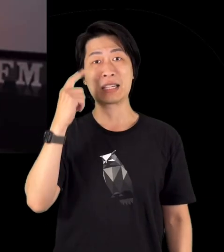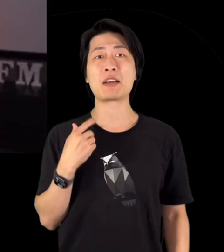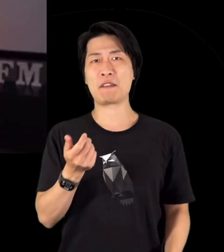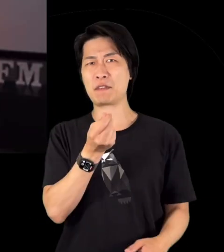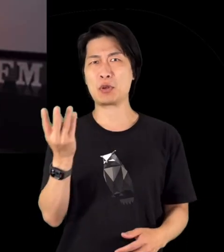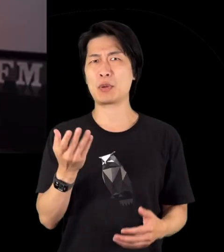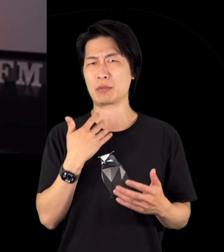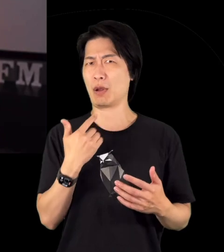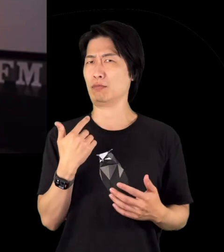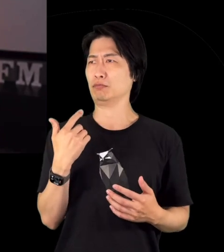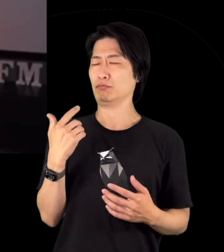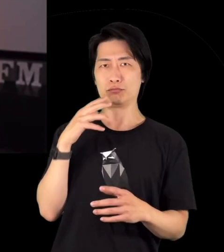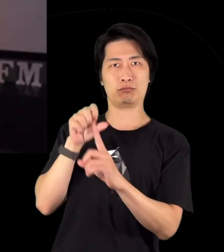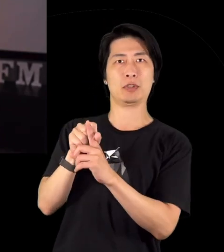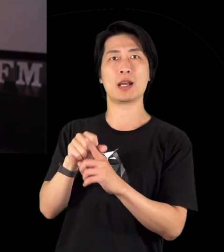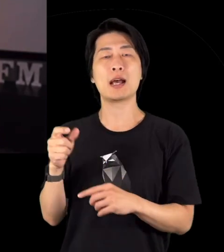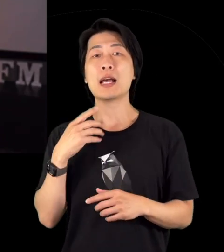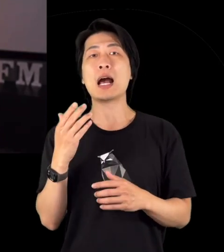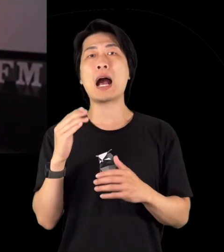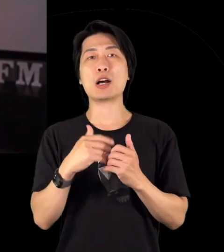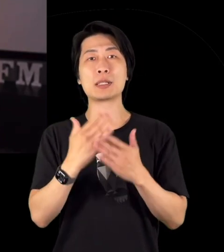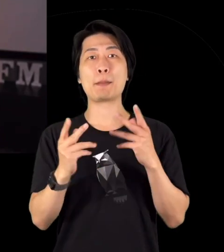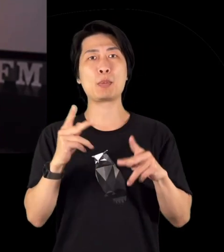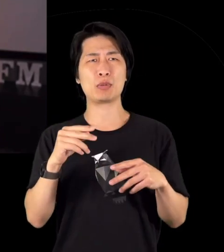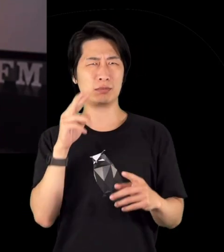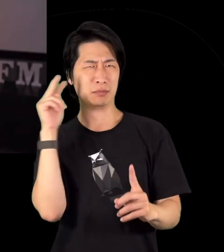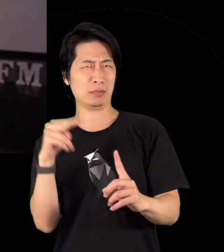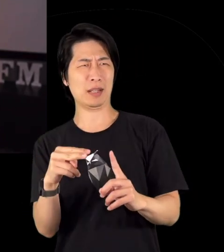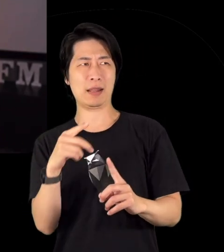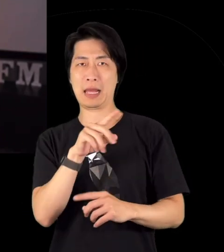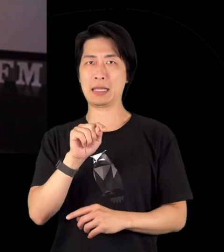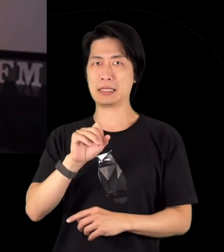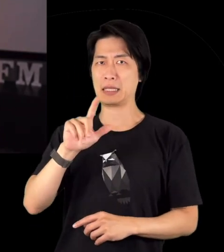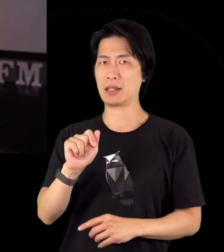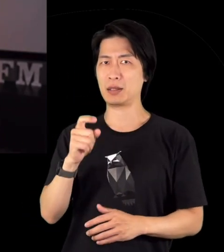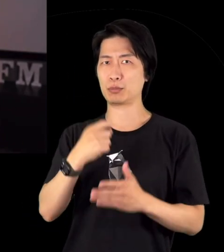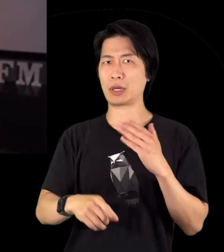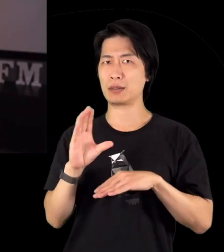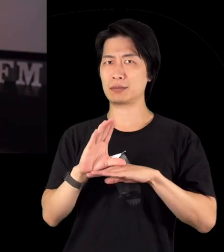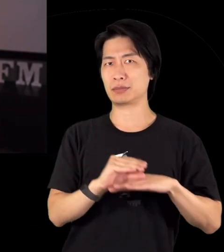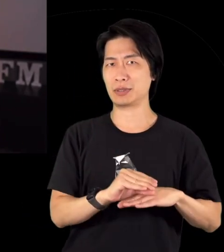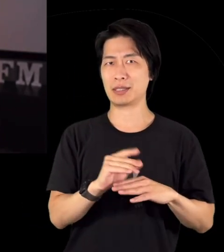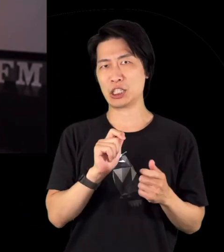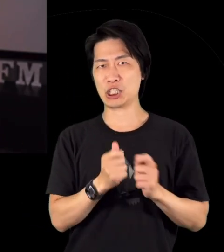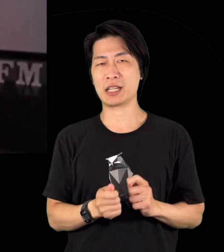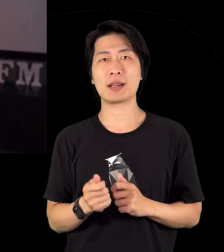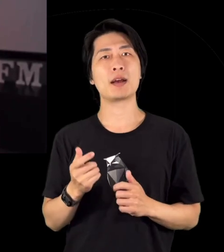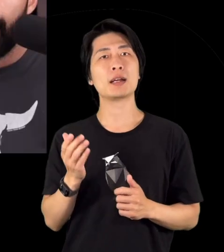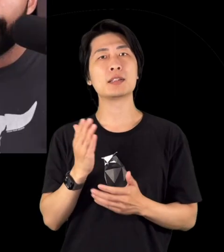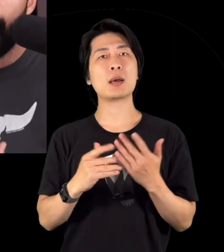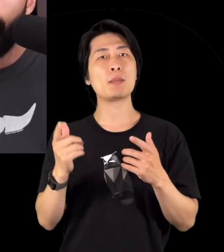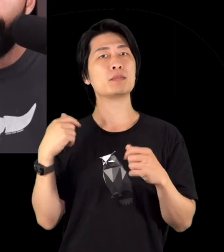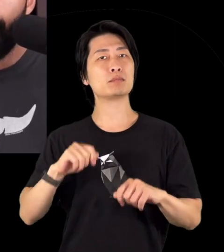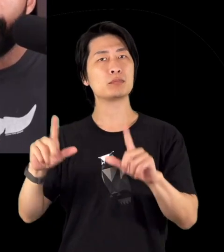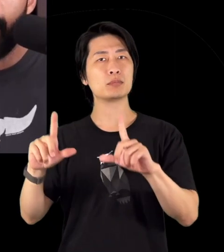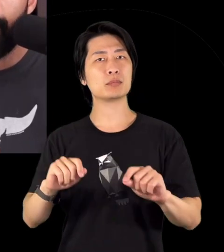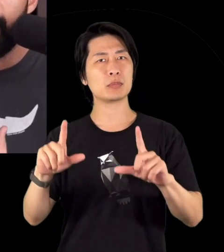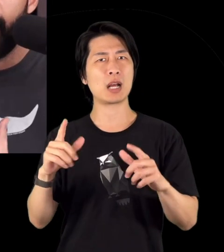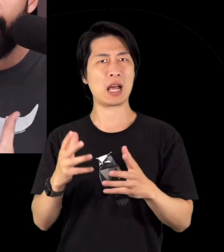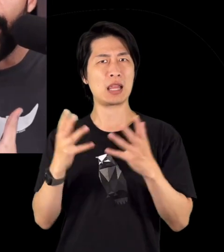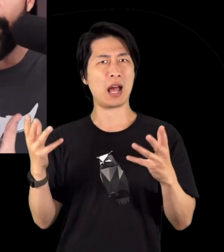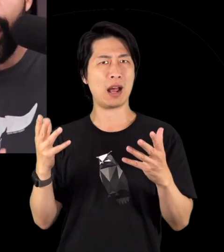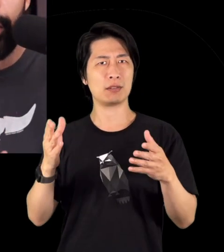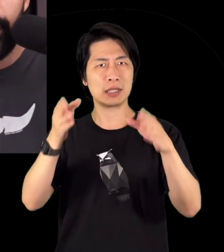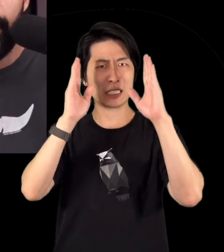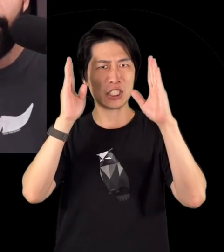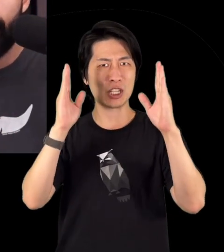Now, a couple of things have caught my eye as far as how a lot of people are perceiving the price changes that have happened this year with Tesla. Here's a couple posts that